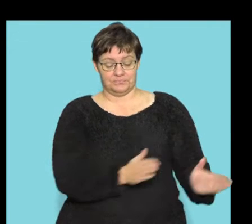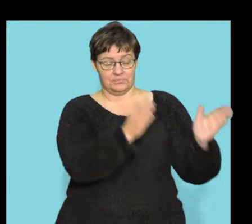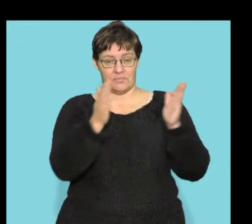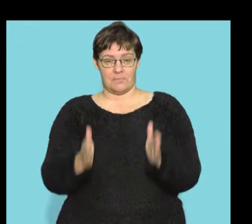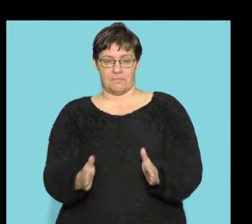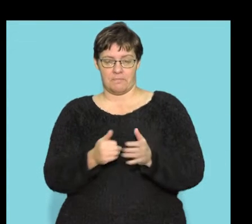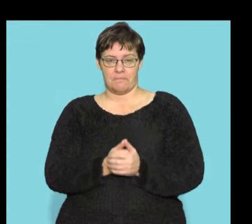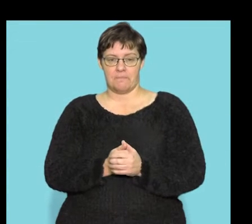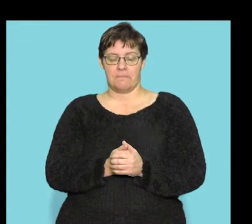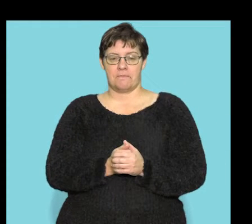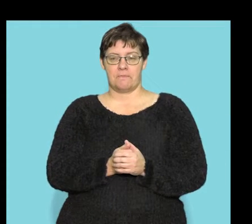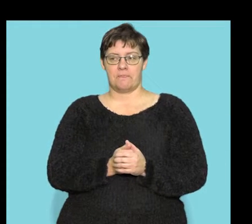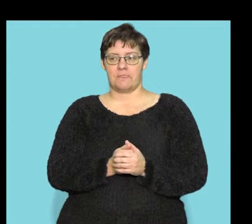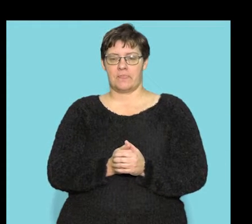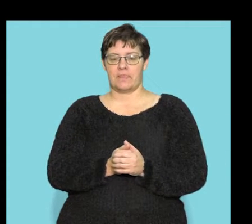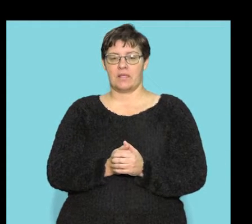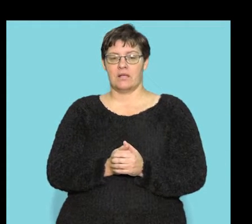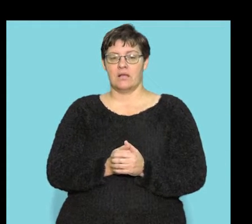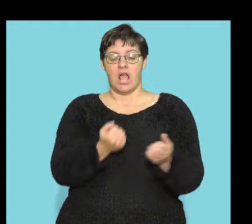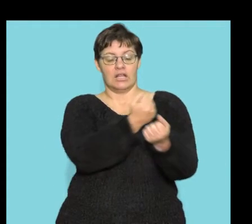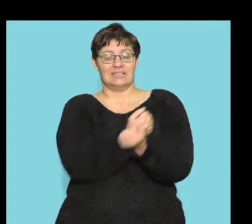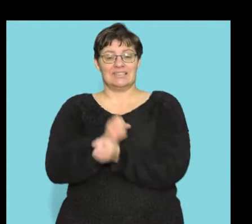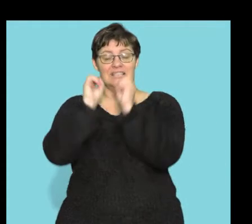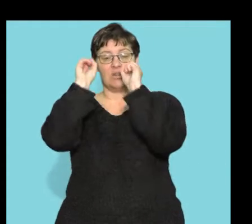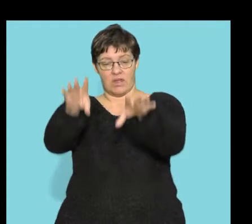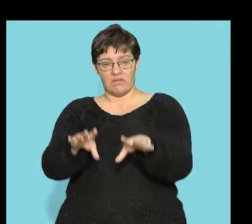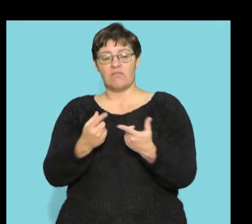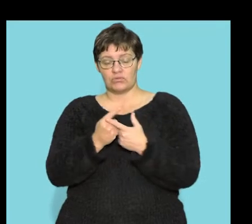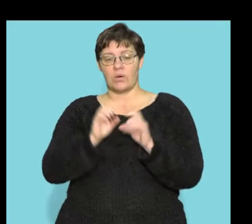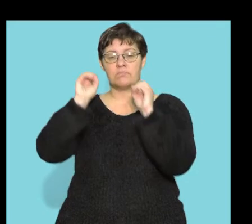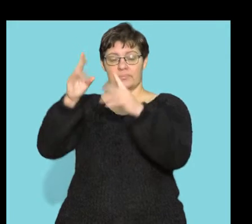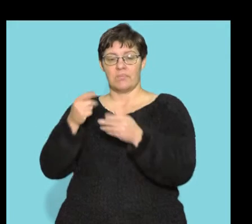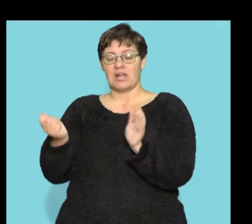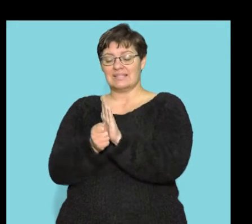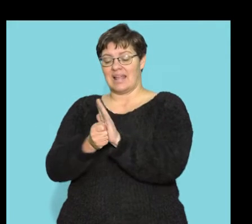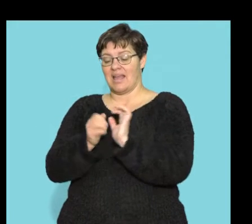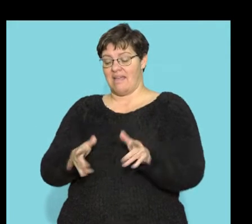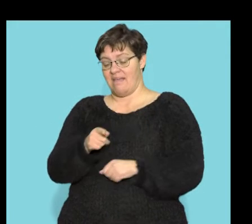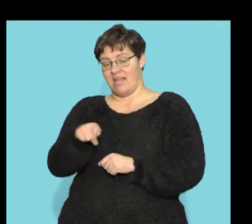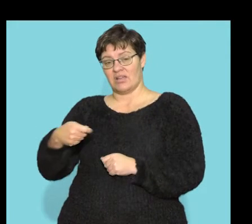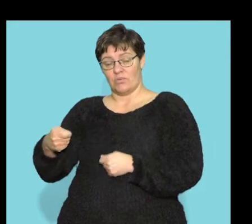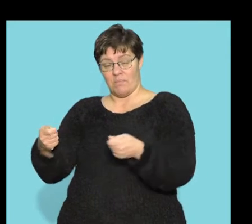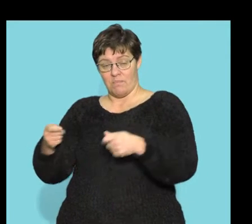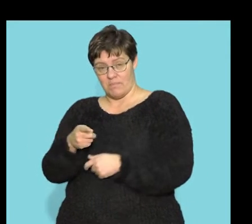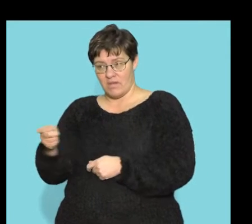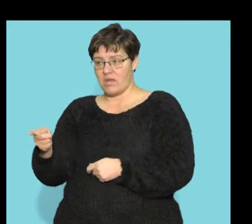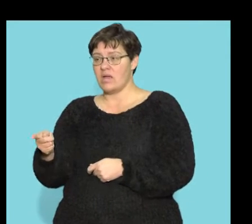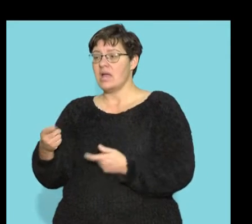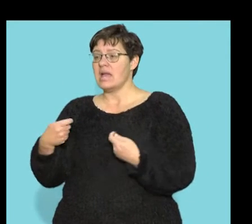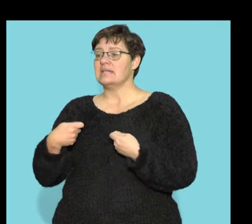one. The delivery cost of finished goods to retailers are selling and distribution cost.